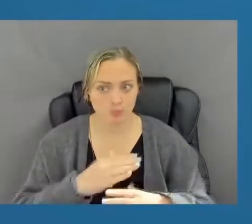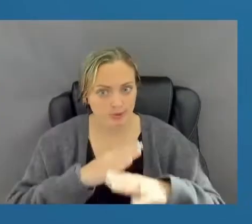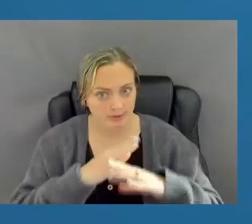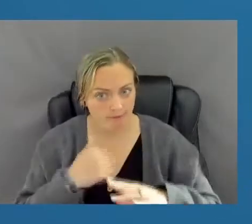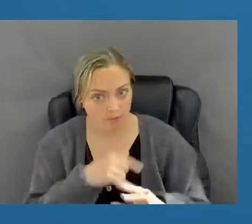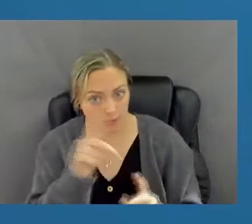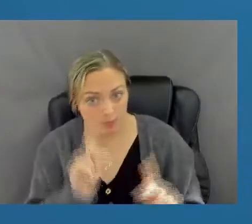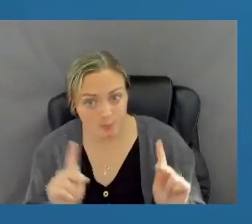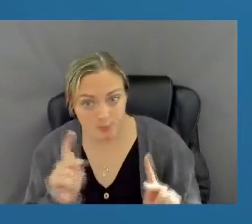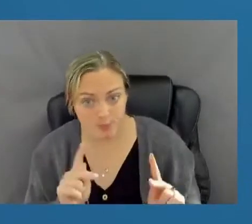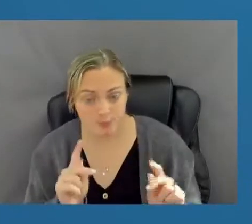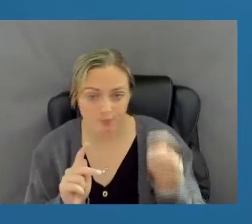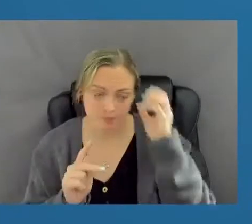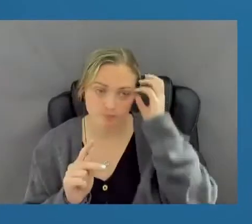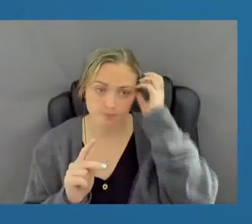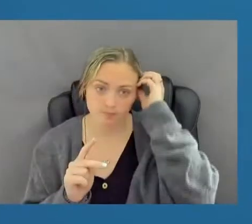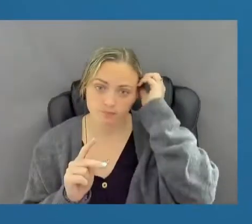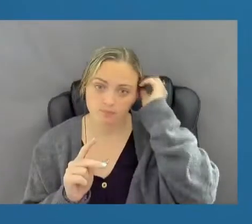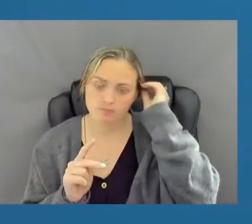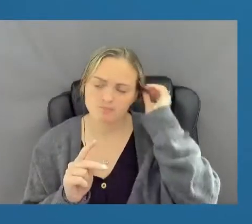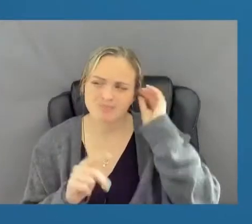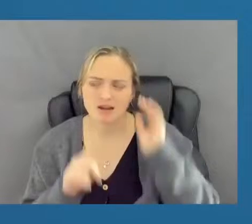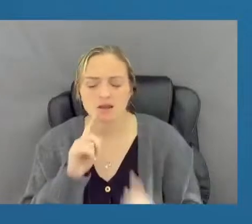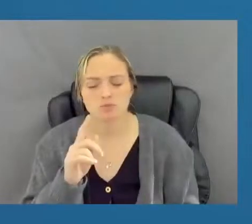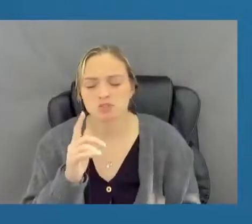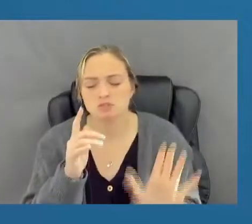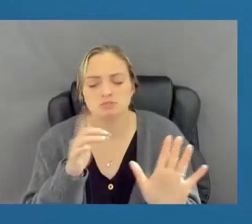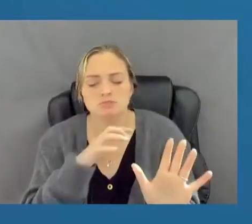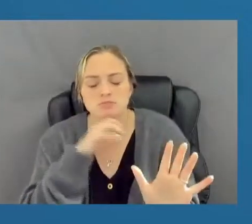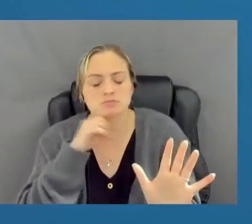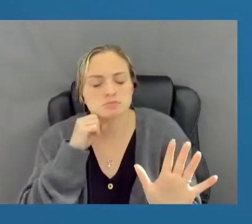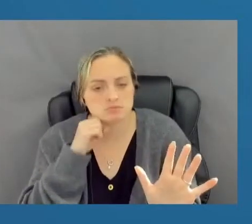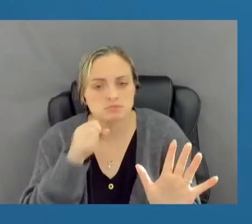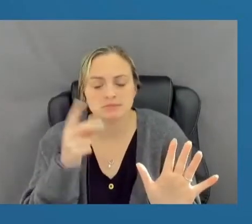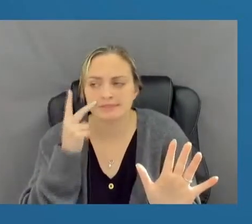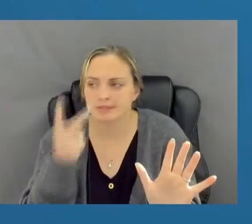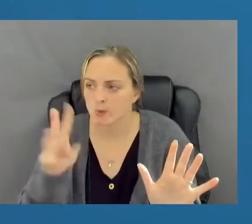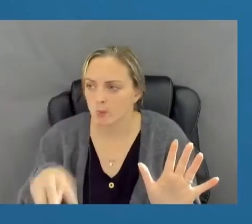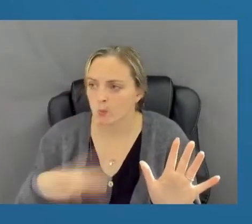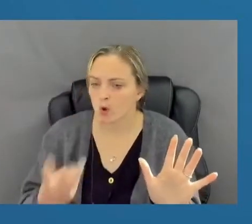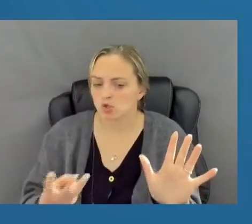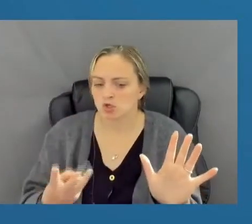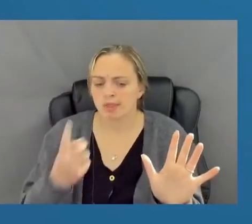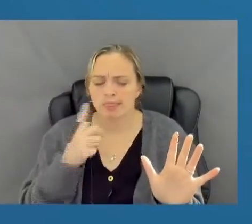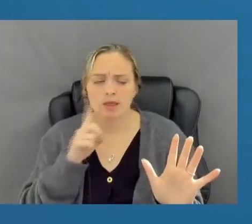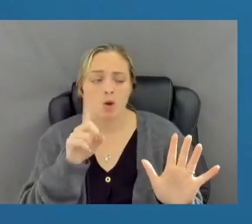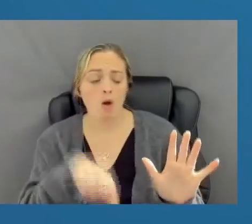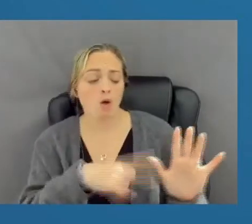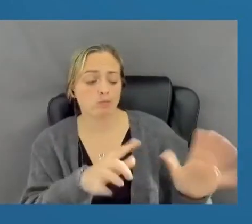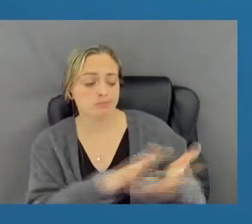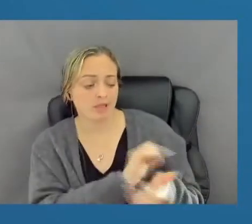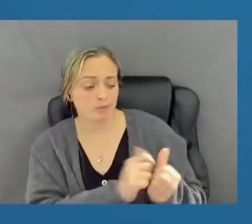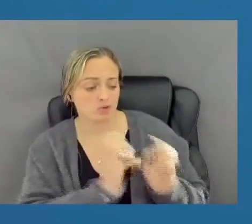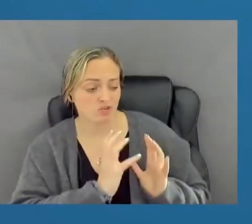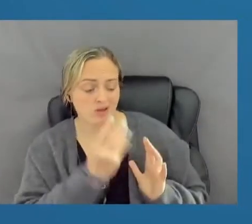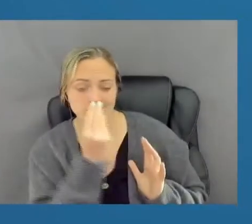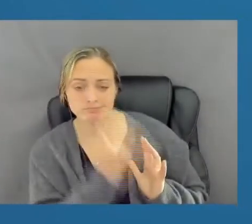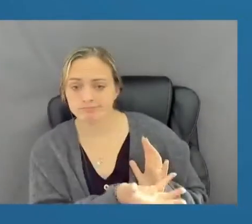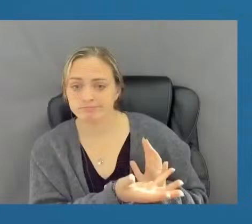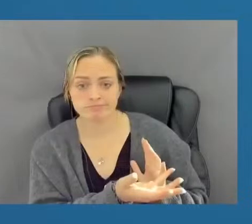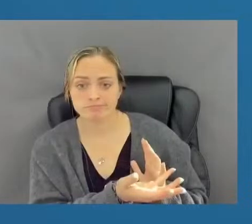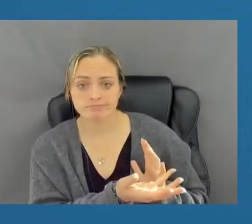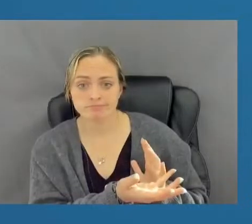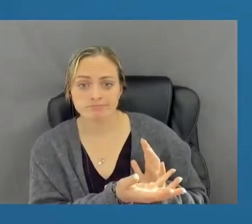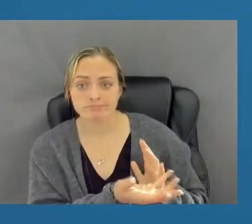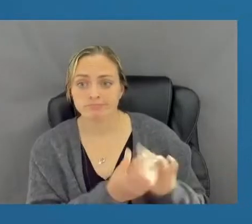people. And I'm sick and tired of Washington thinking that we're going to be the collateral damage in their weaponization